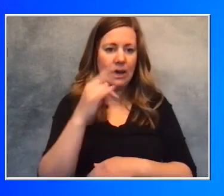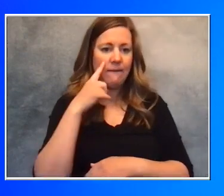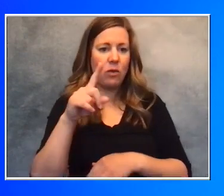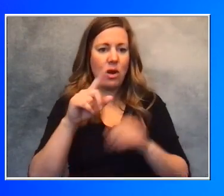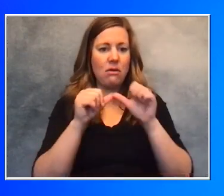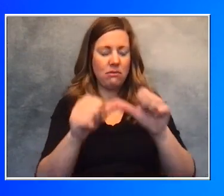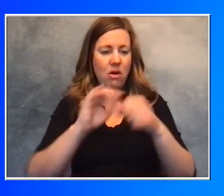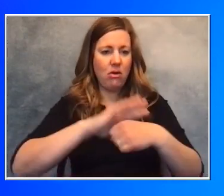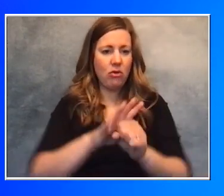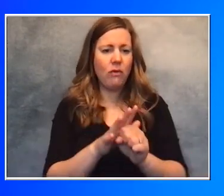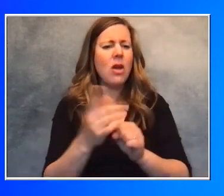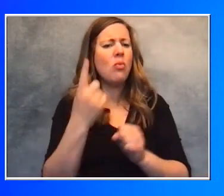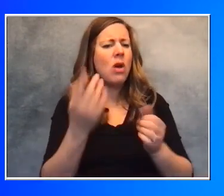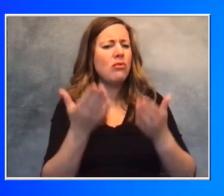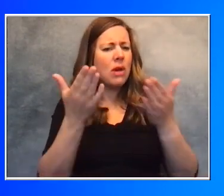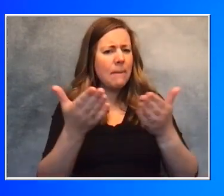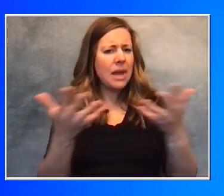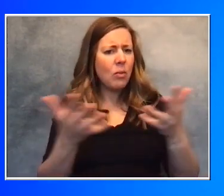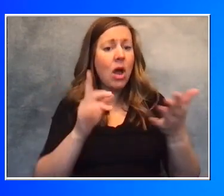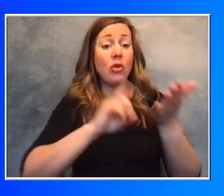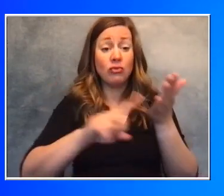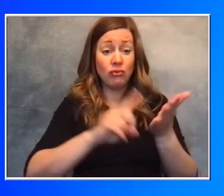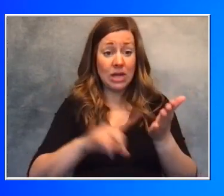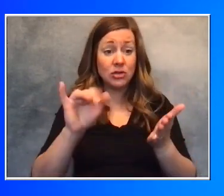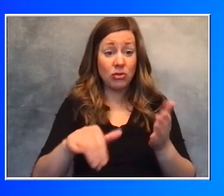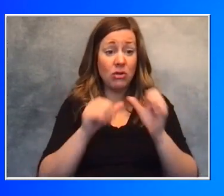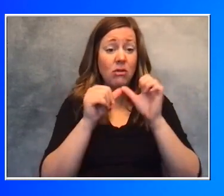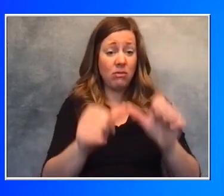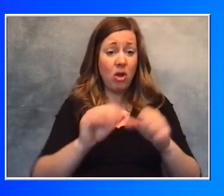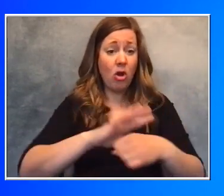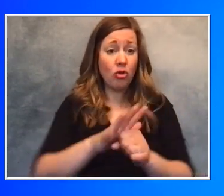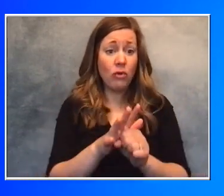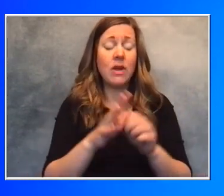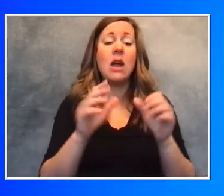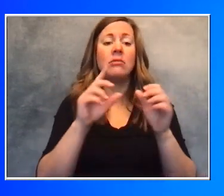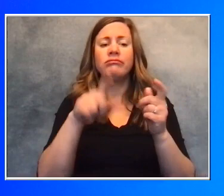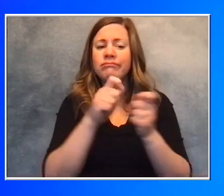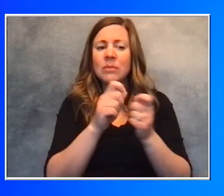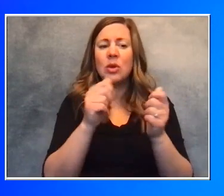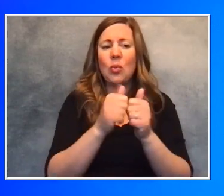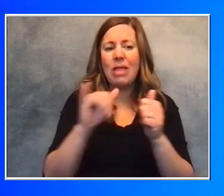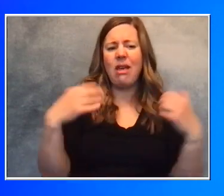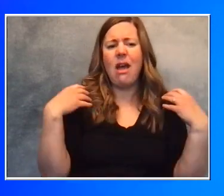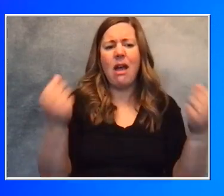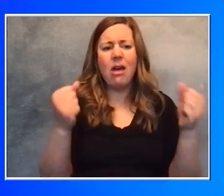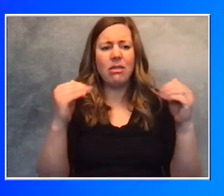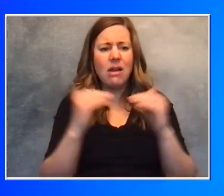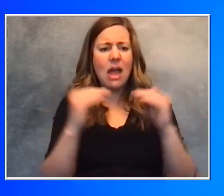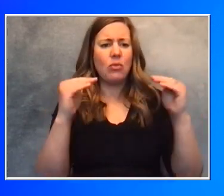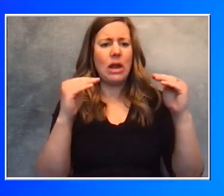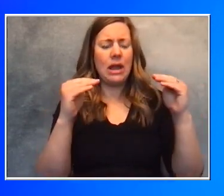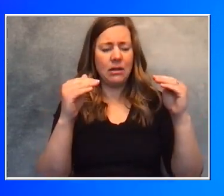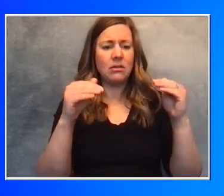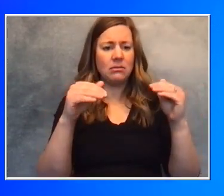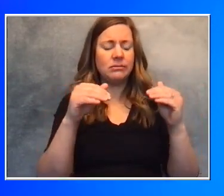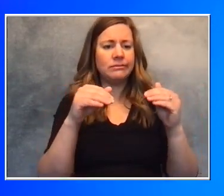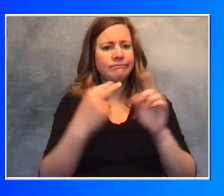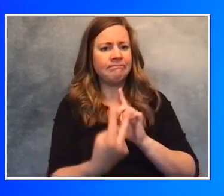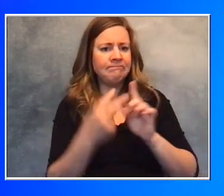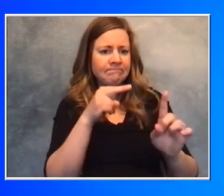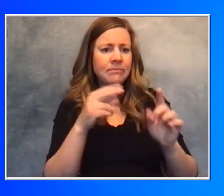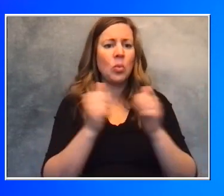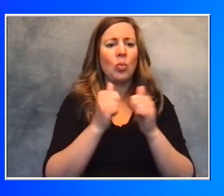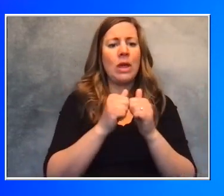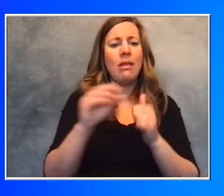committee was to research long COVID, particularly with that health equity lens, looking at African American communities and Hispanic communities.